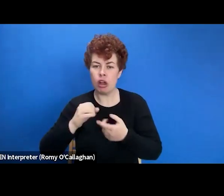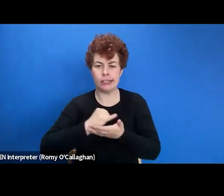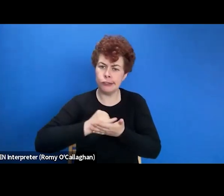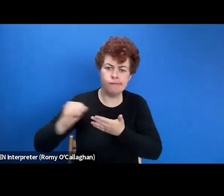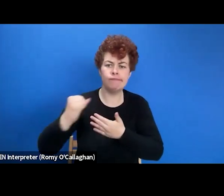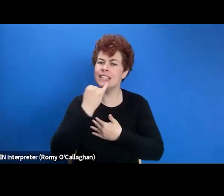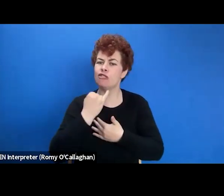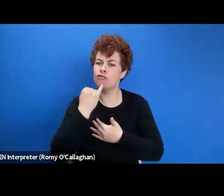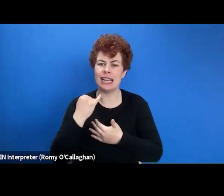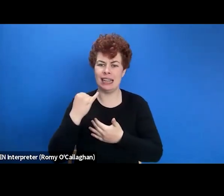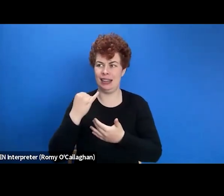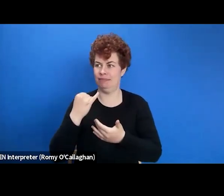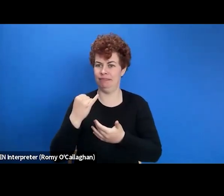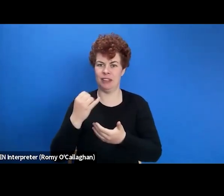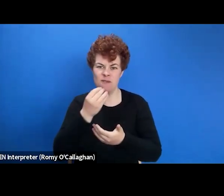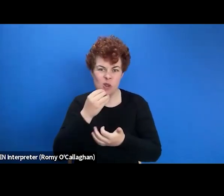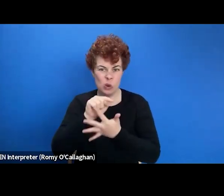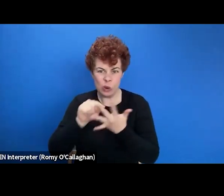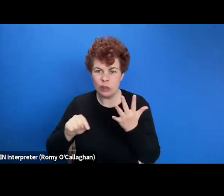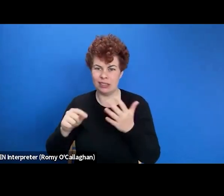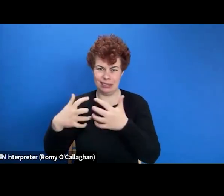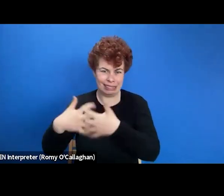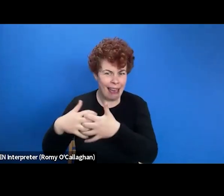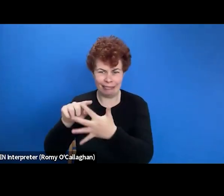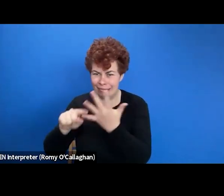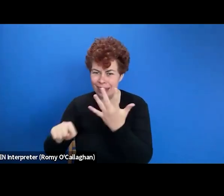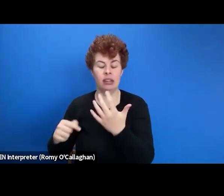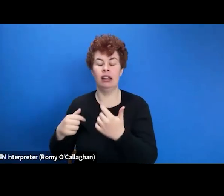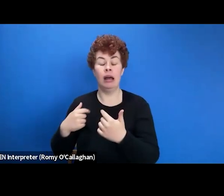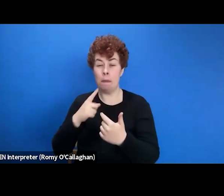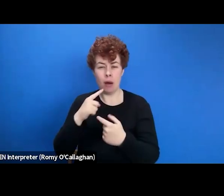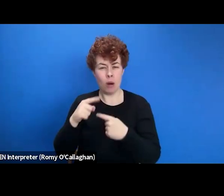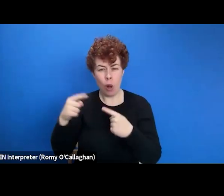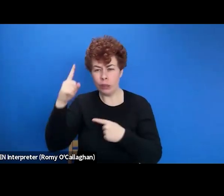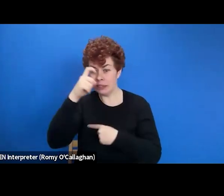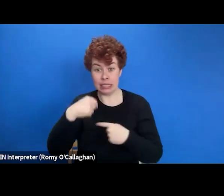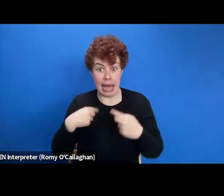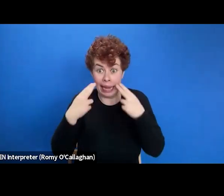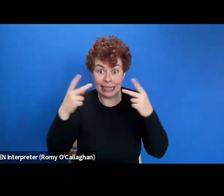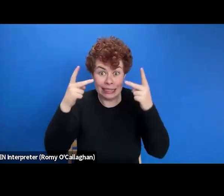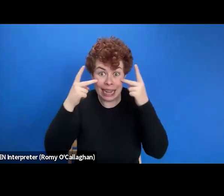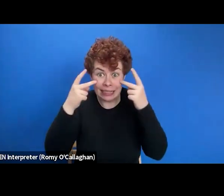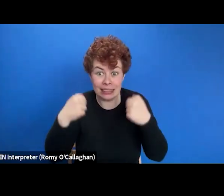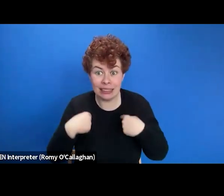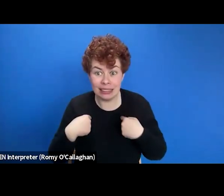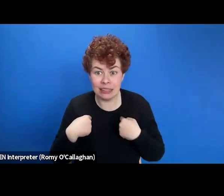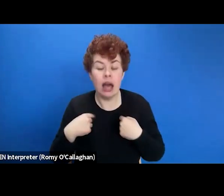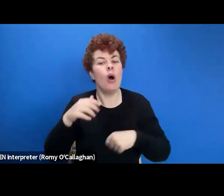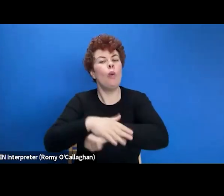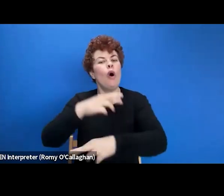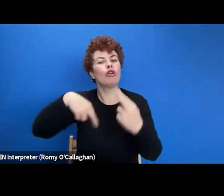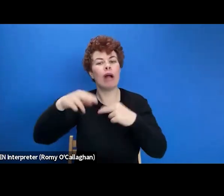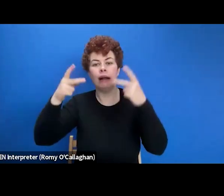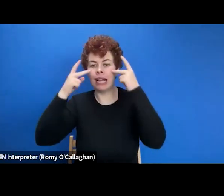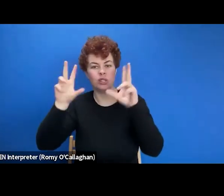Israeli goods, but I always found it so difficult. I need glasses, and I don't walk around with reading glasses. I have to put them